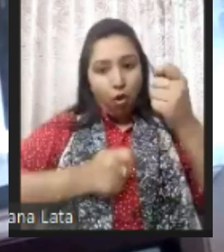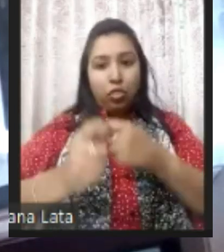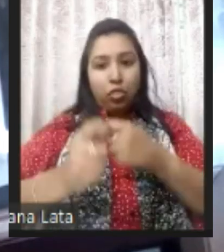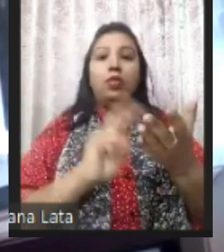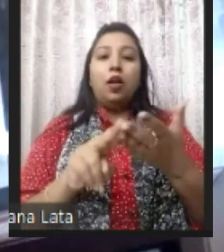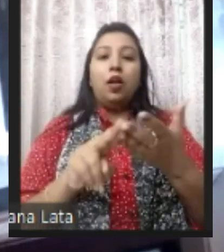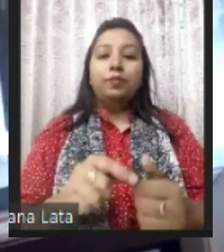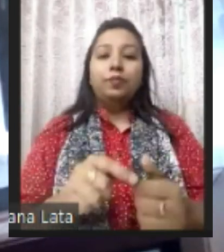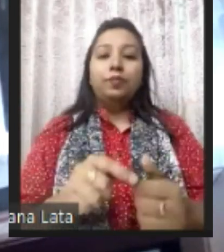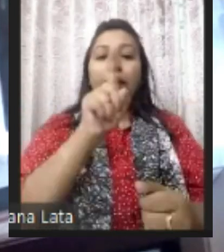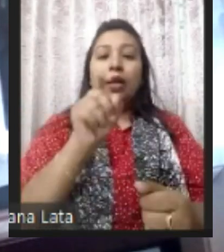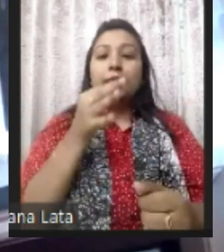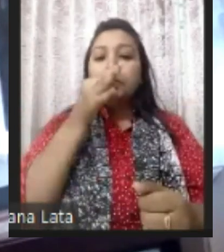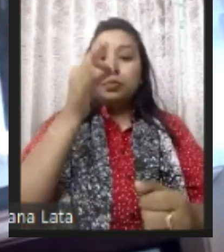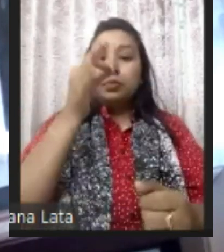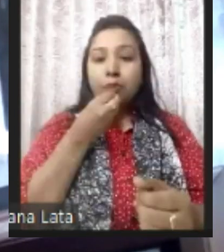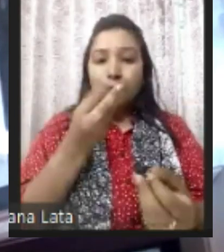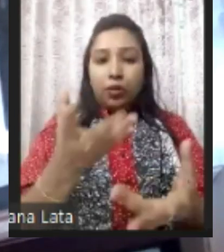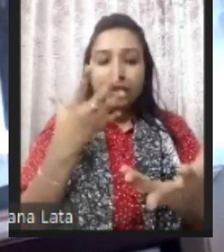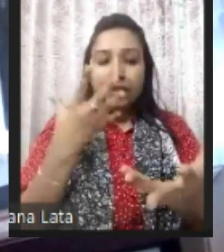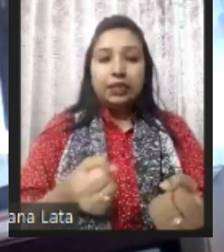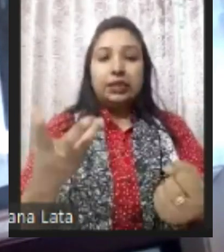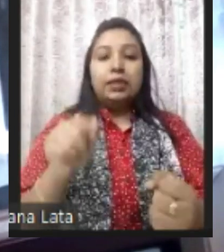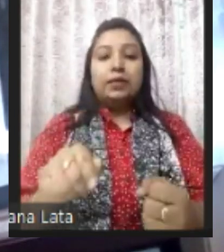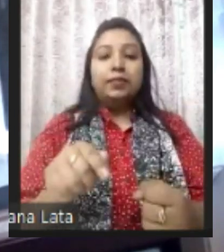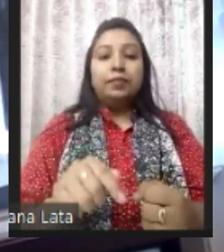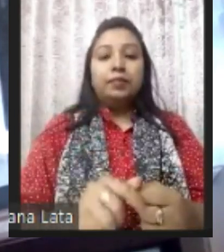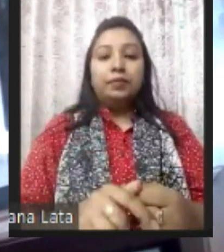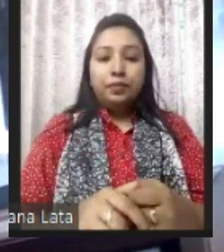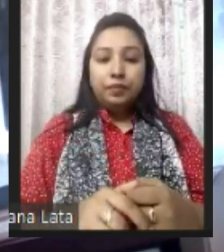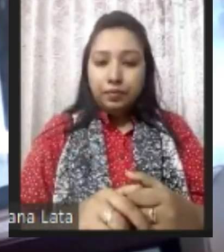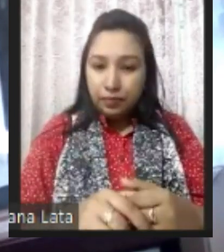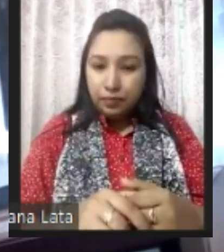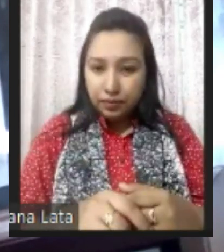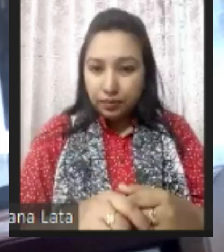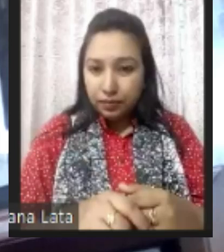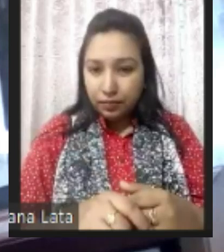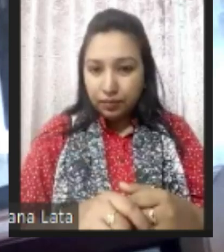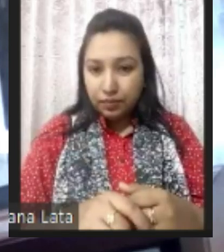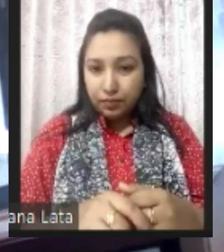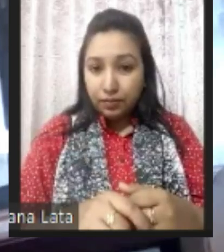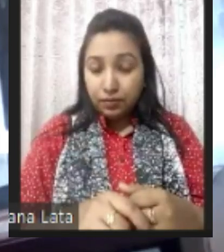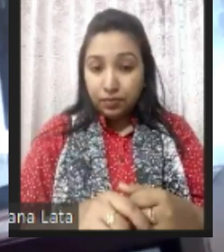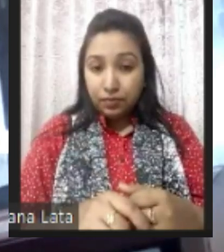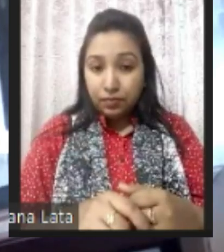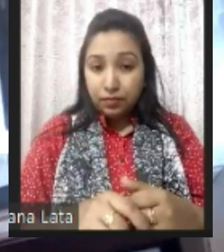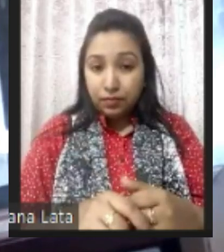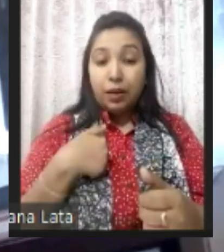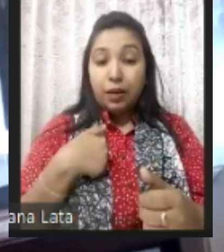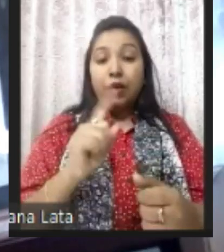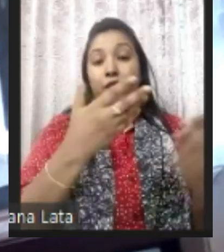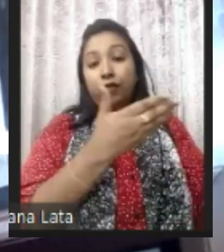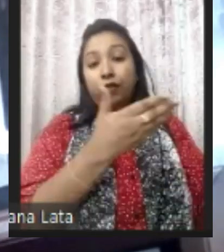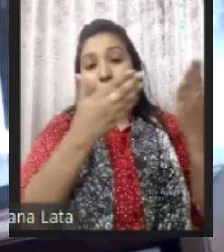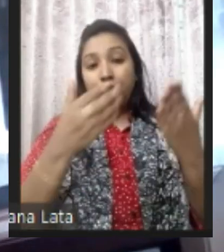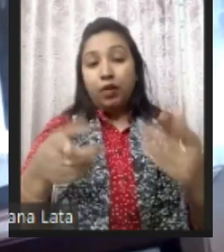one more point. It's about the life cycle of the disabled, especially able people. So as our honorable chief guest was sharing, also